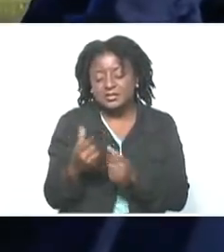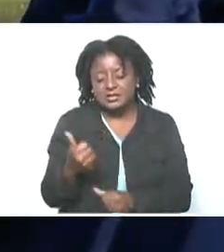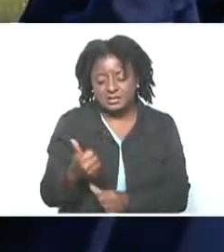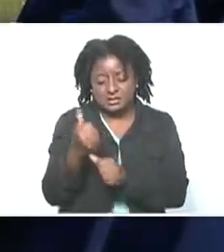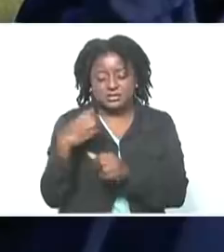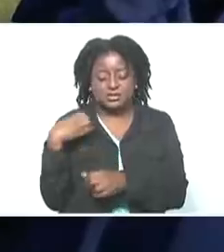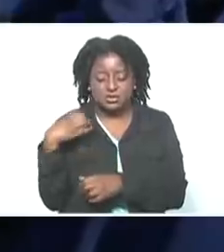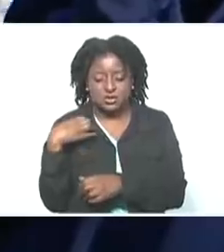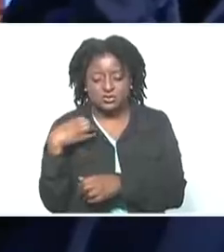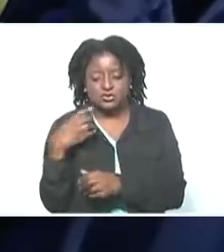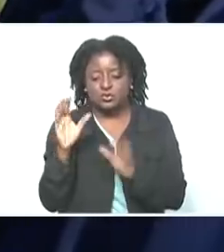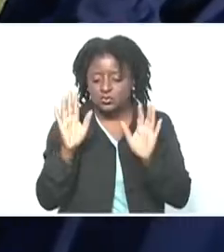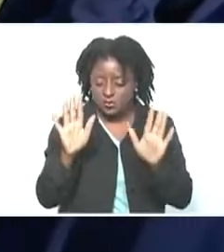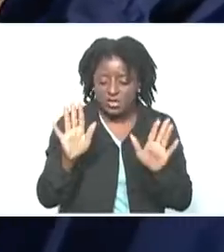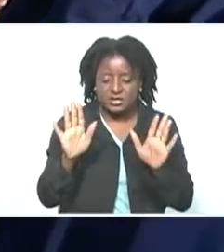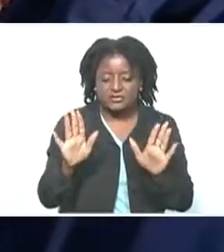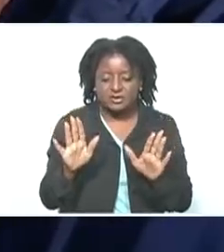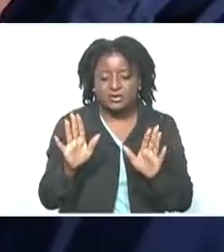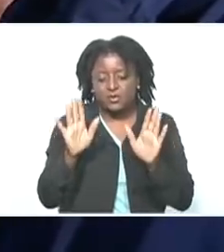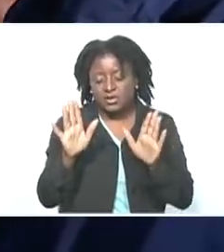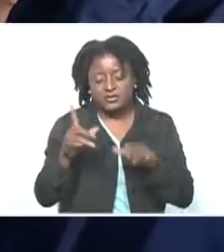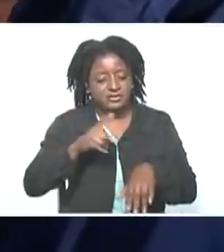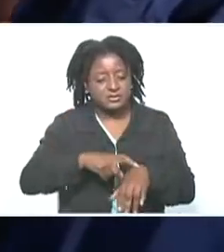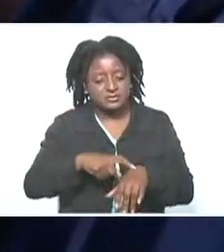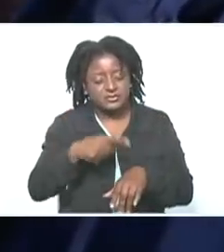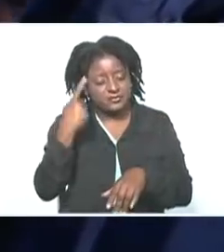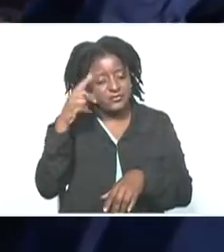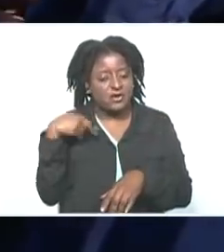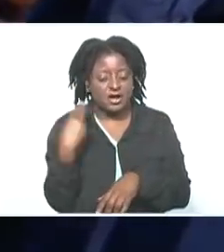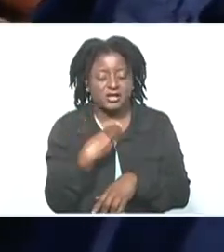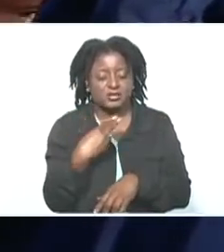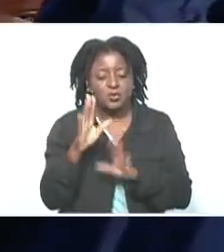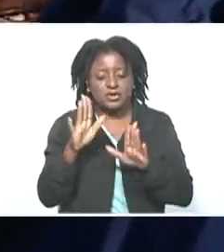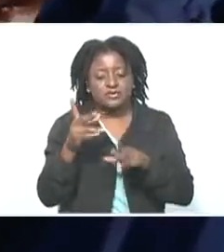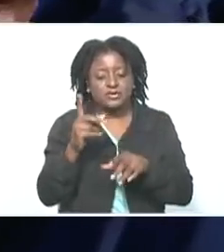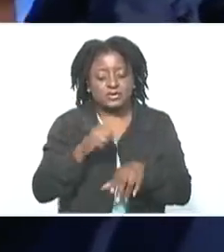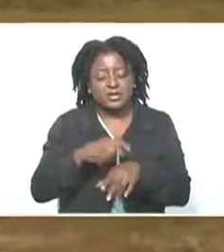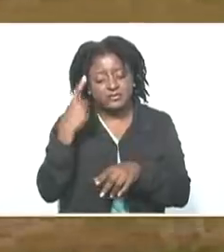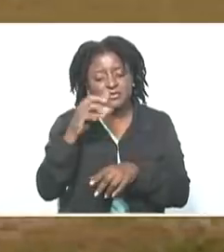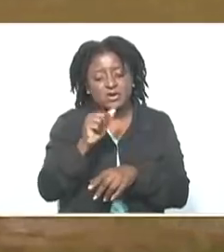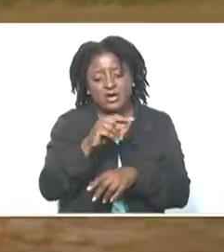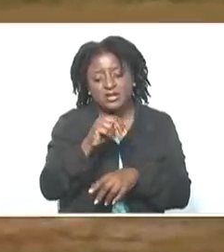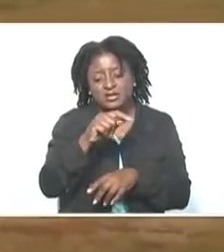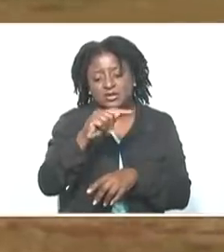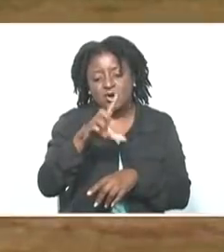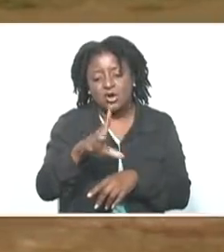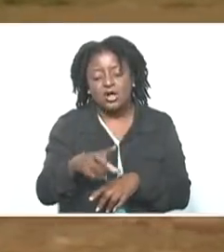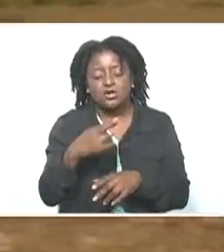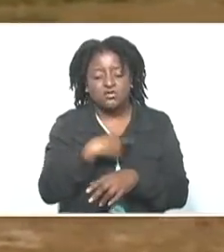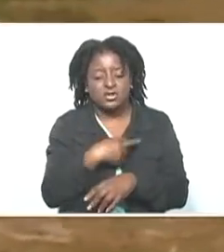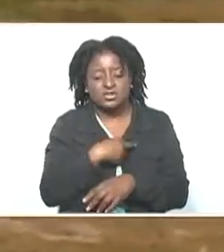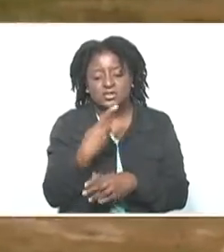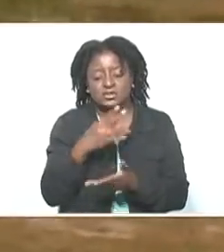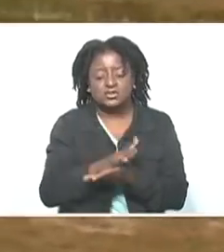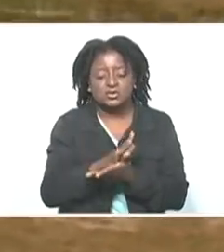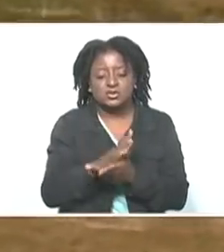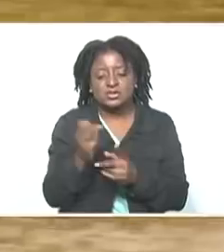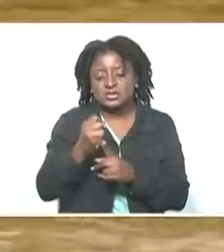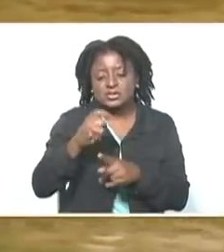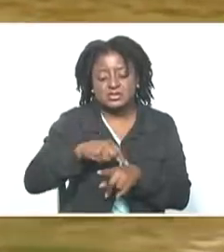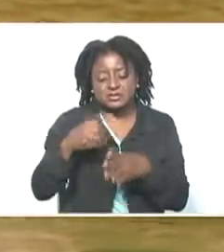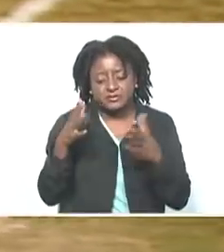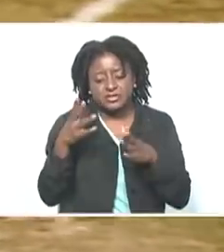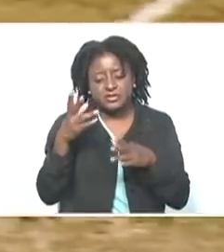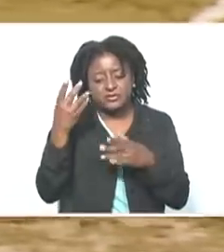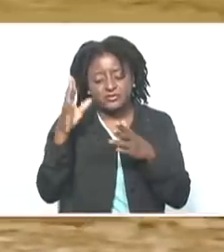are just wonderful. It's a wonderful moment for us, wonderful moment for Anatol Rogers High School. While the season is officially over for the